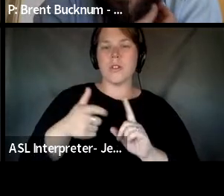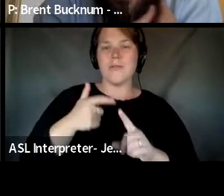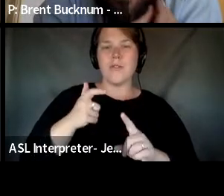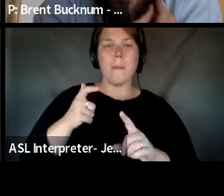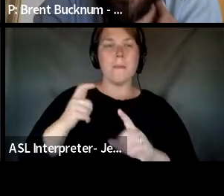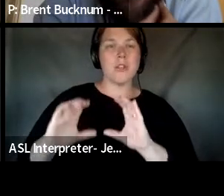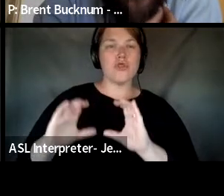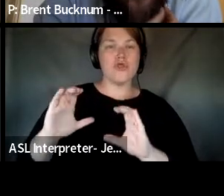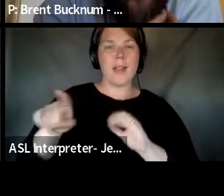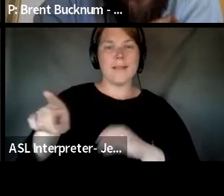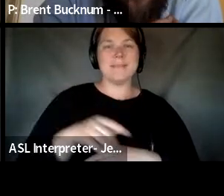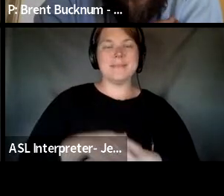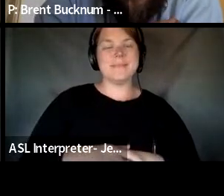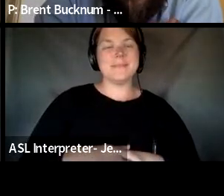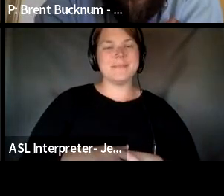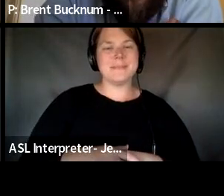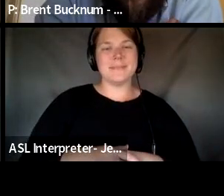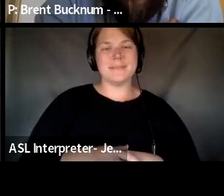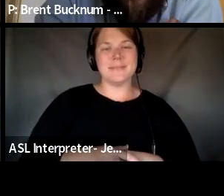the chat.